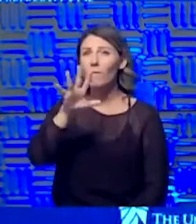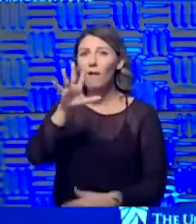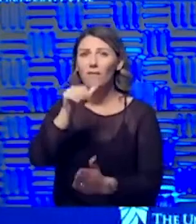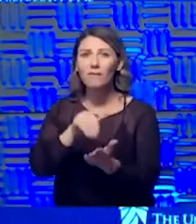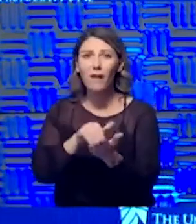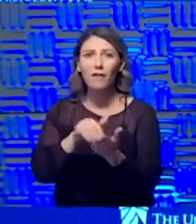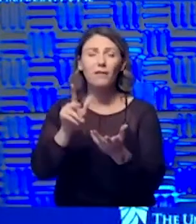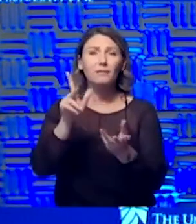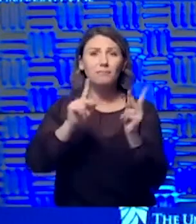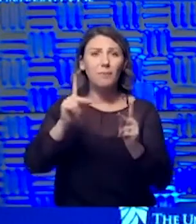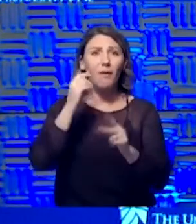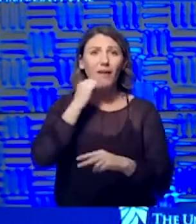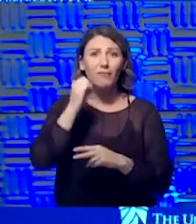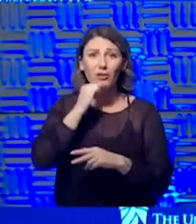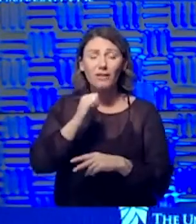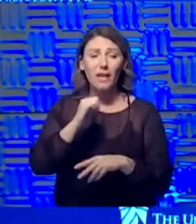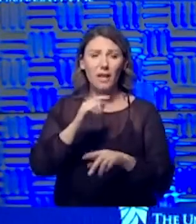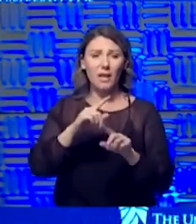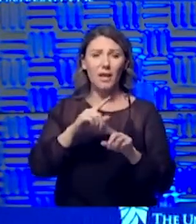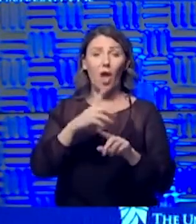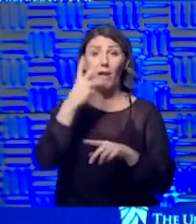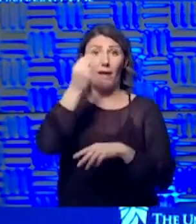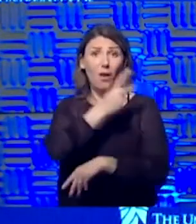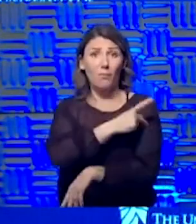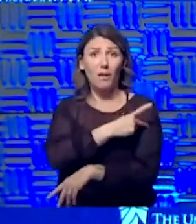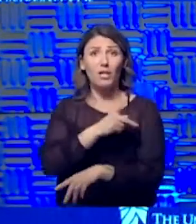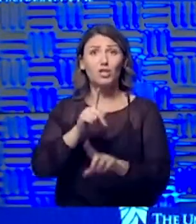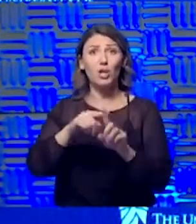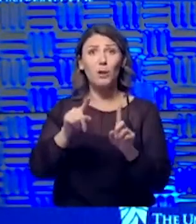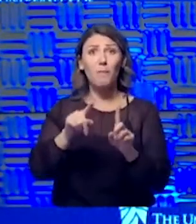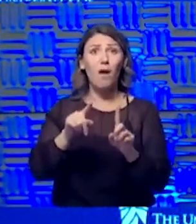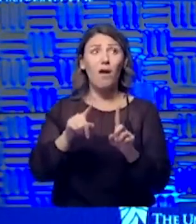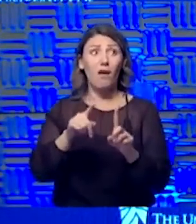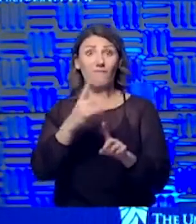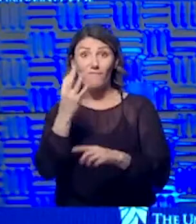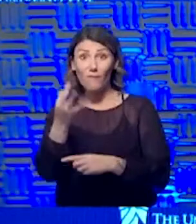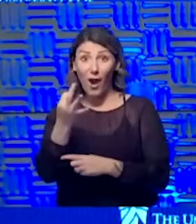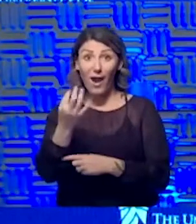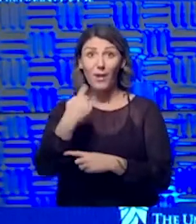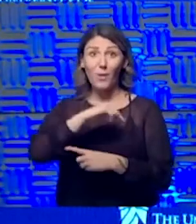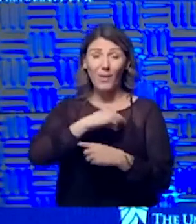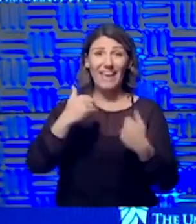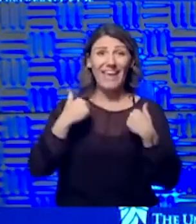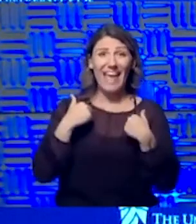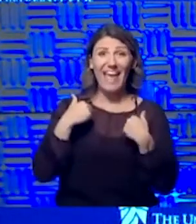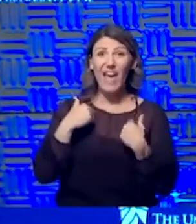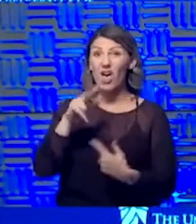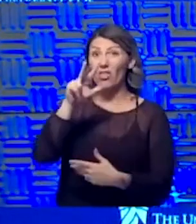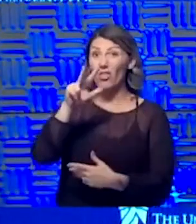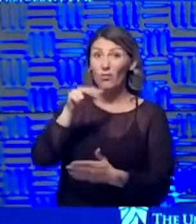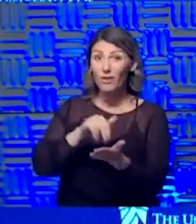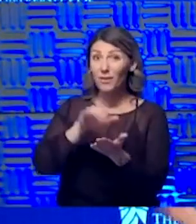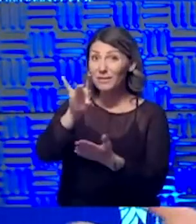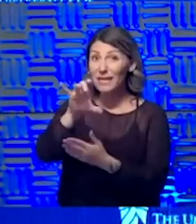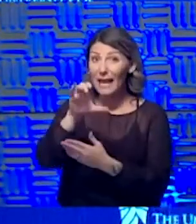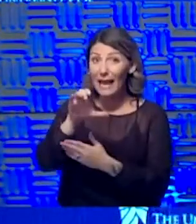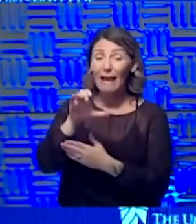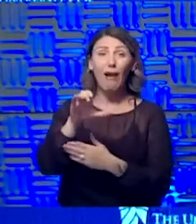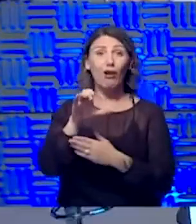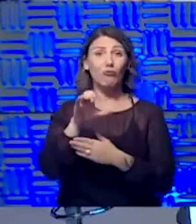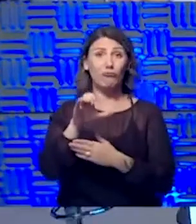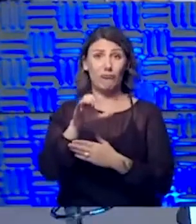outpatient sites, and I think on Friday we got up in around 3,800 combination of inpatient and telehealth visits. A lot were telehealth. Wow.